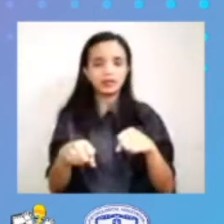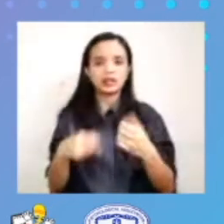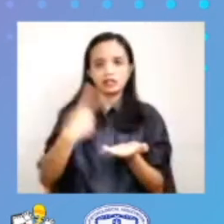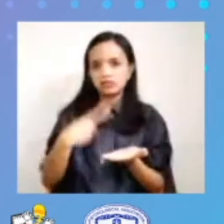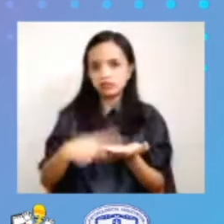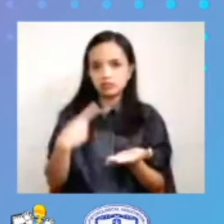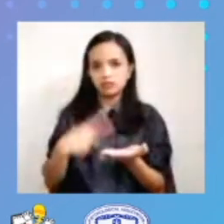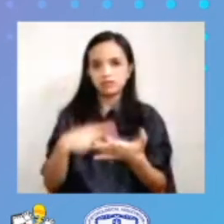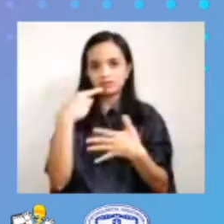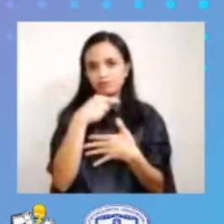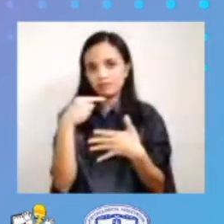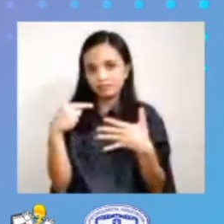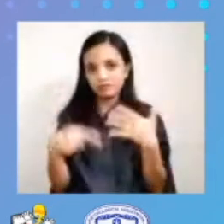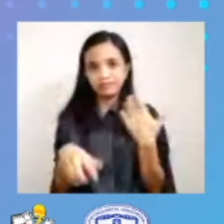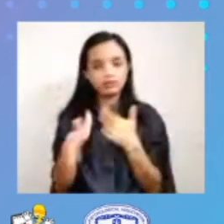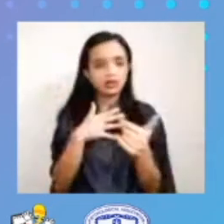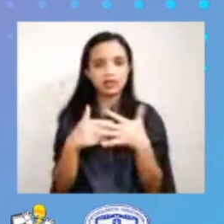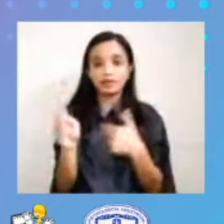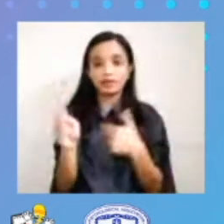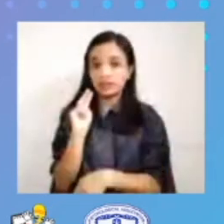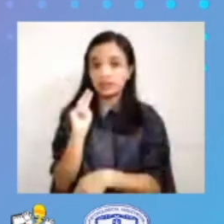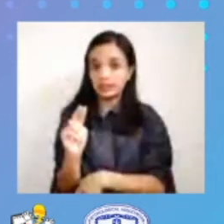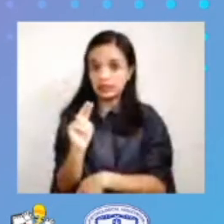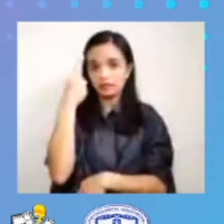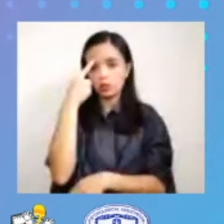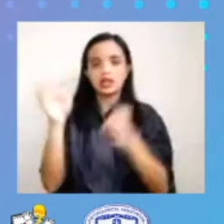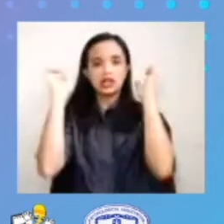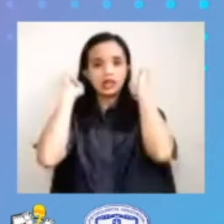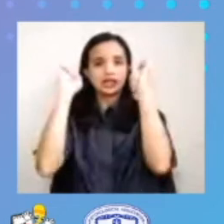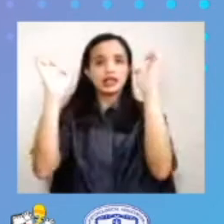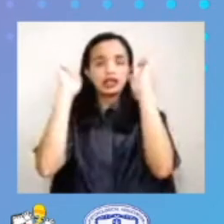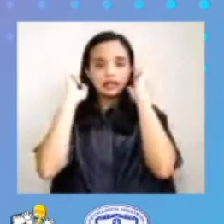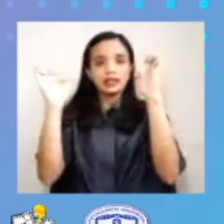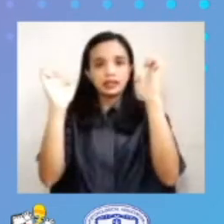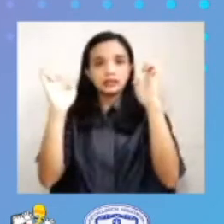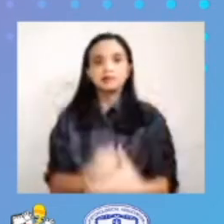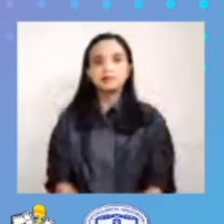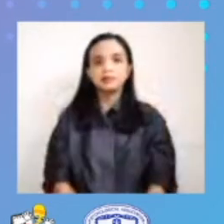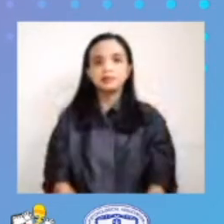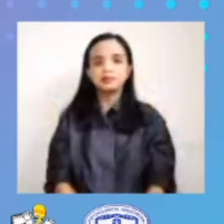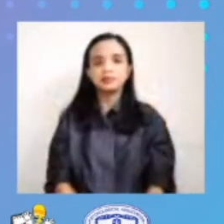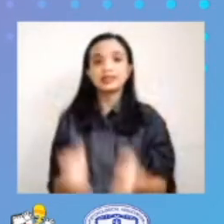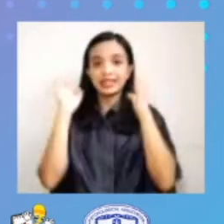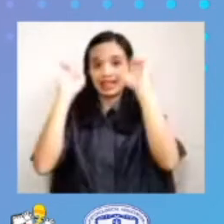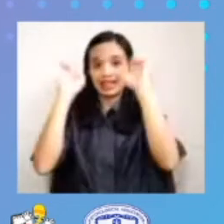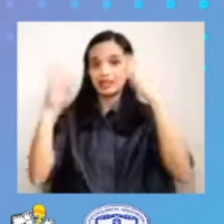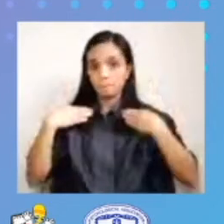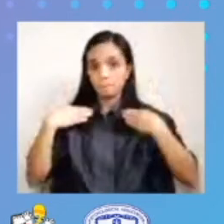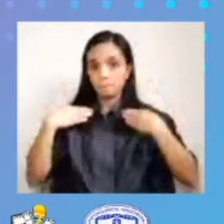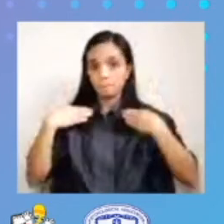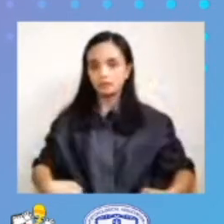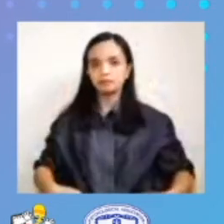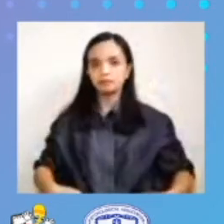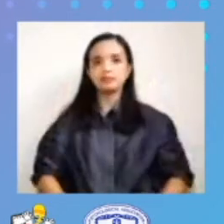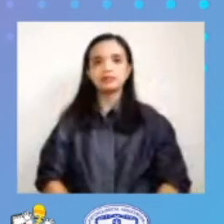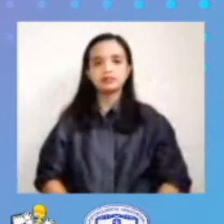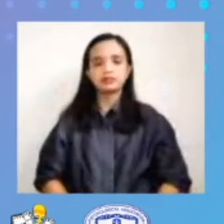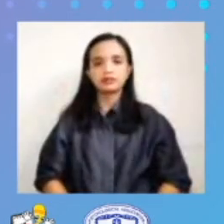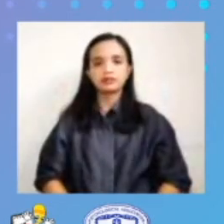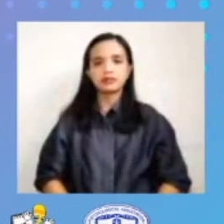form. So you always have to know the right way to do it. That way, you can do it the healthy way, right?